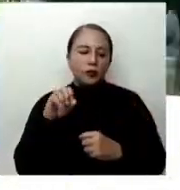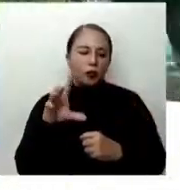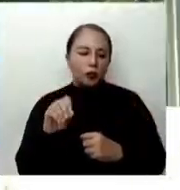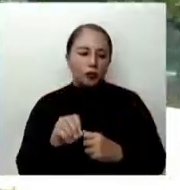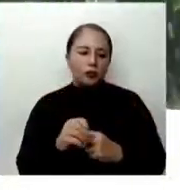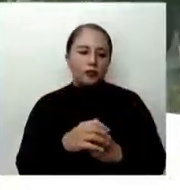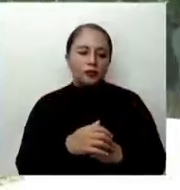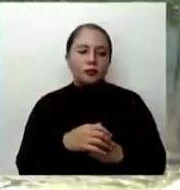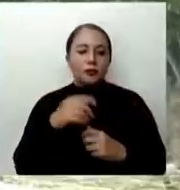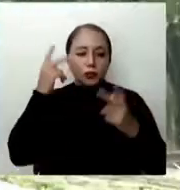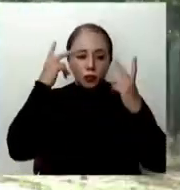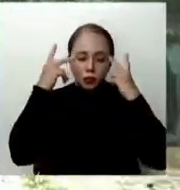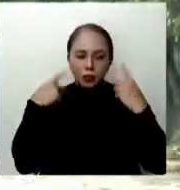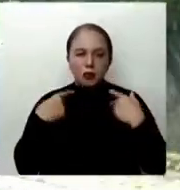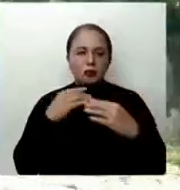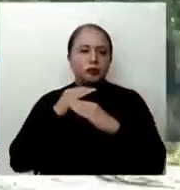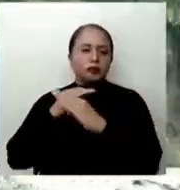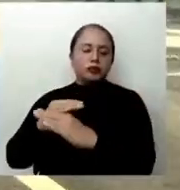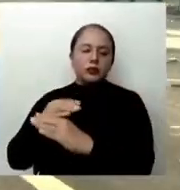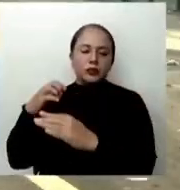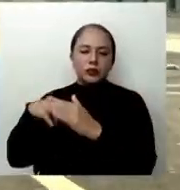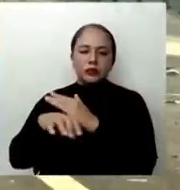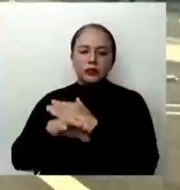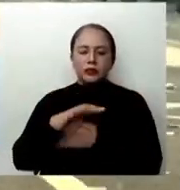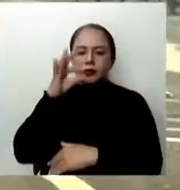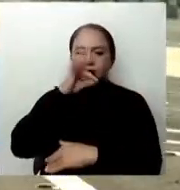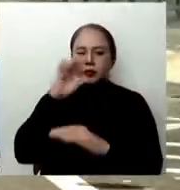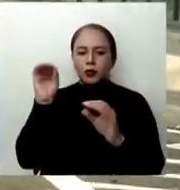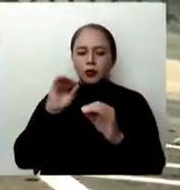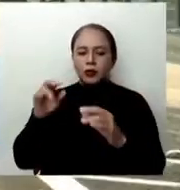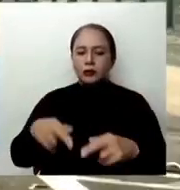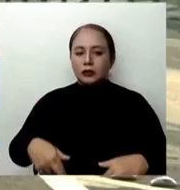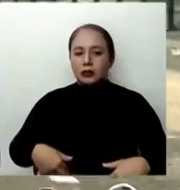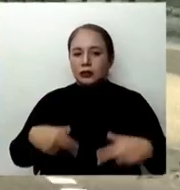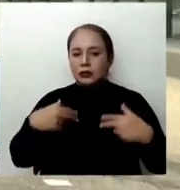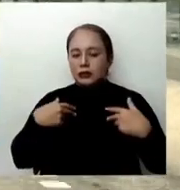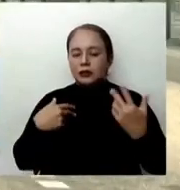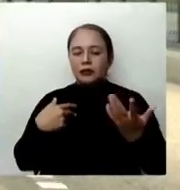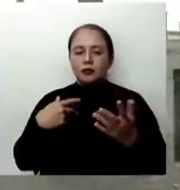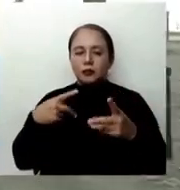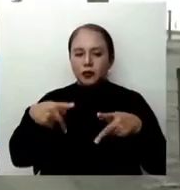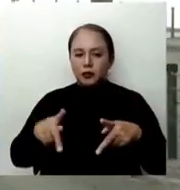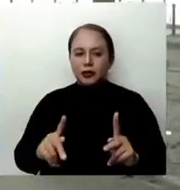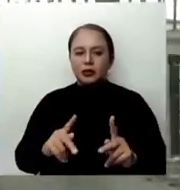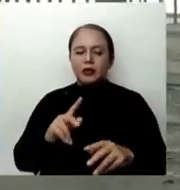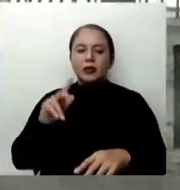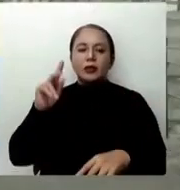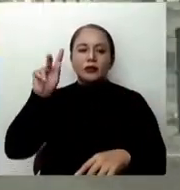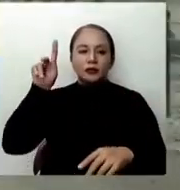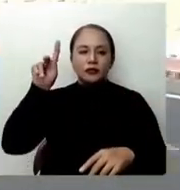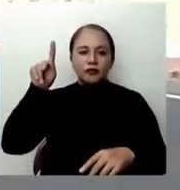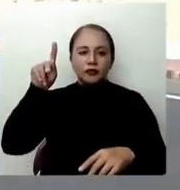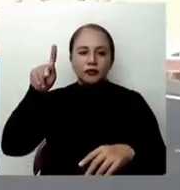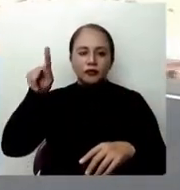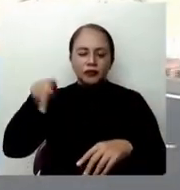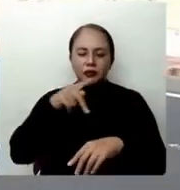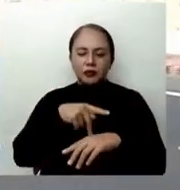Kuwait has banned the entry of Filipinos without residency permits, claiming the Philippines violated their labor